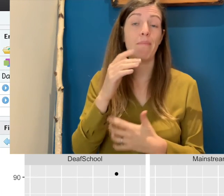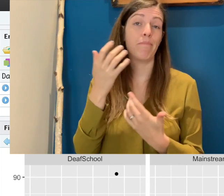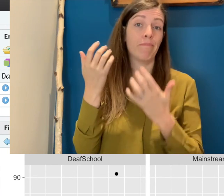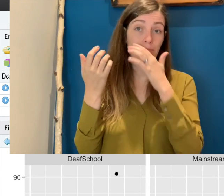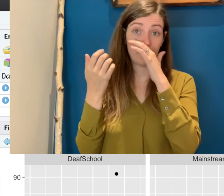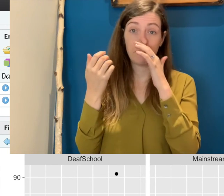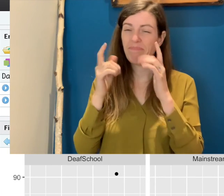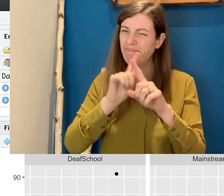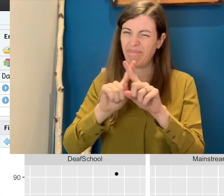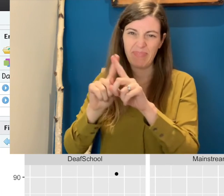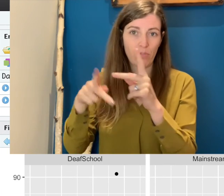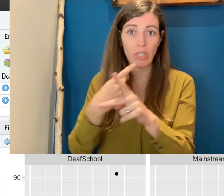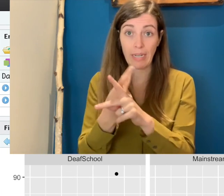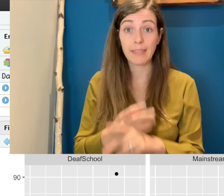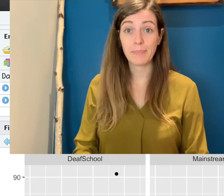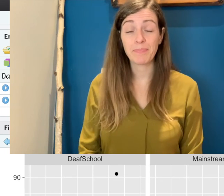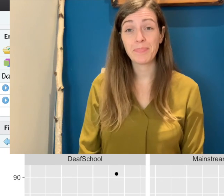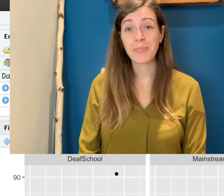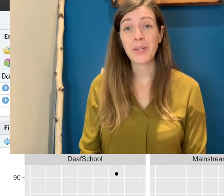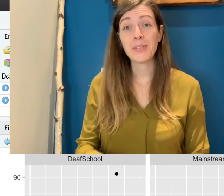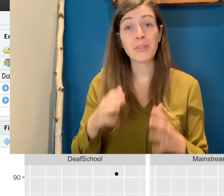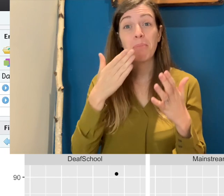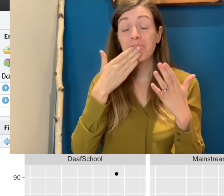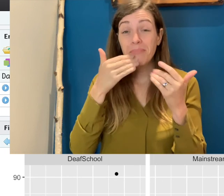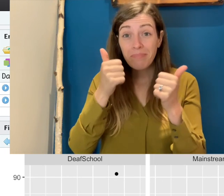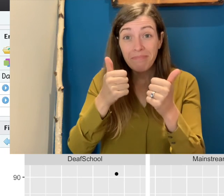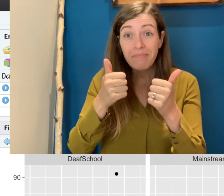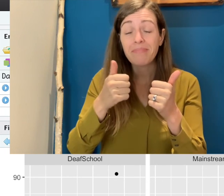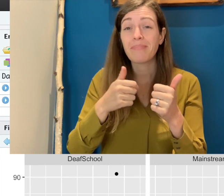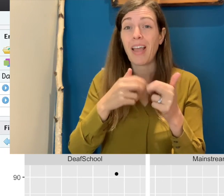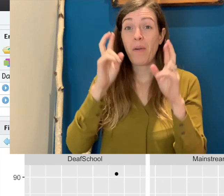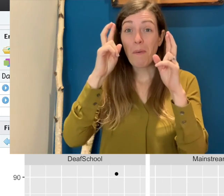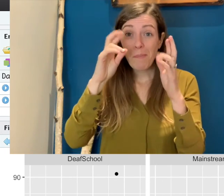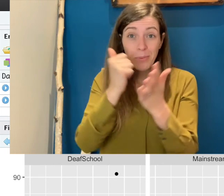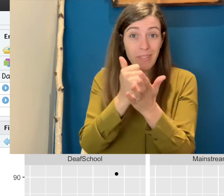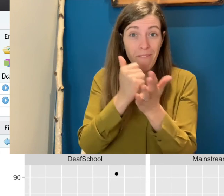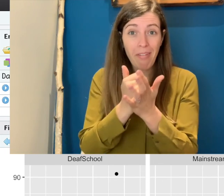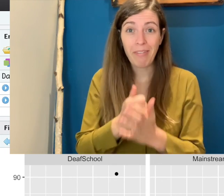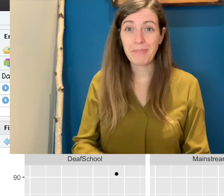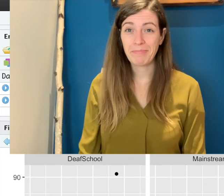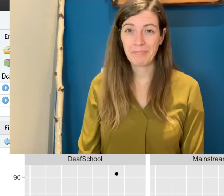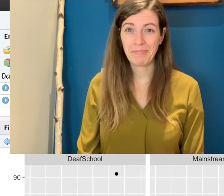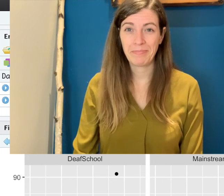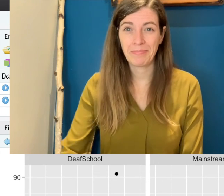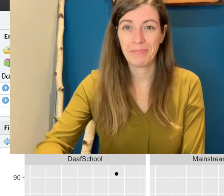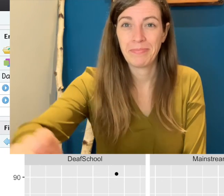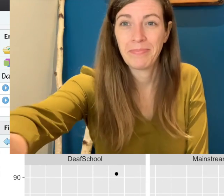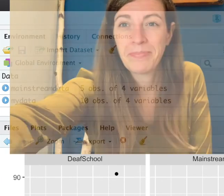a scatter plot or a bar graph or a box plot. So I hope that was helpful. Thank you.